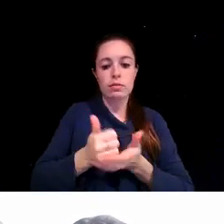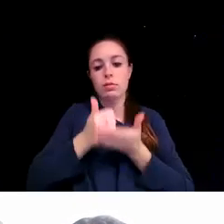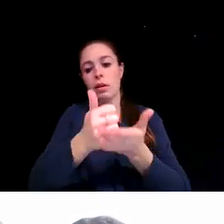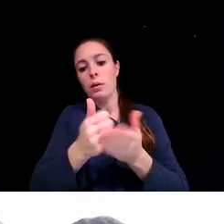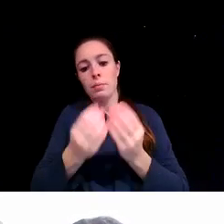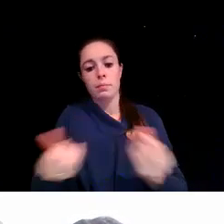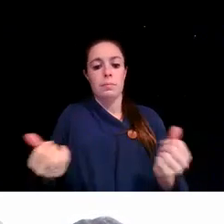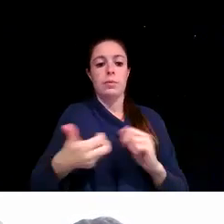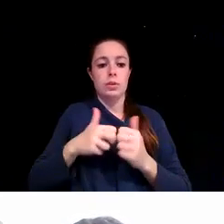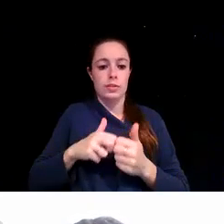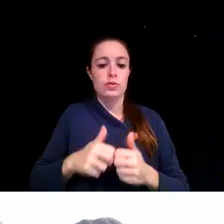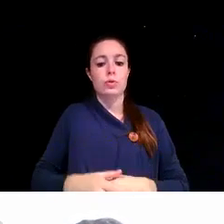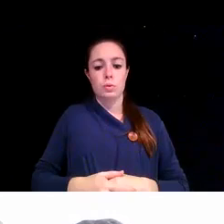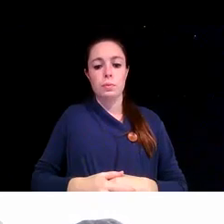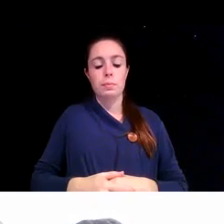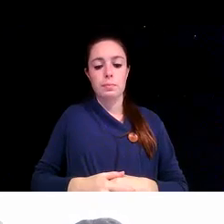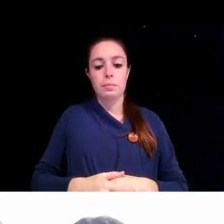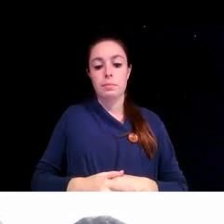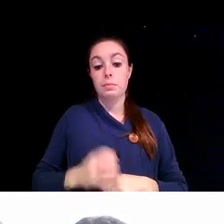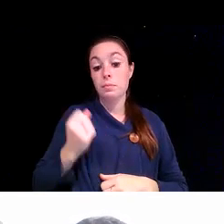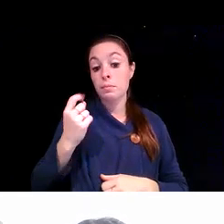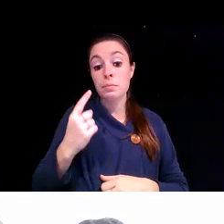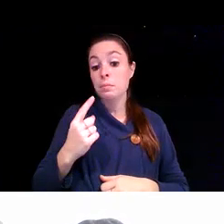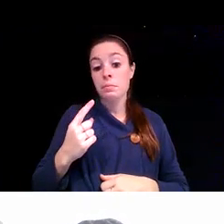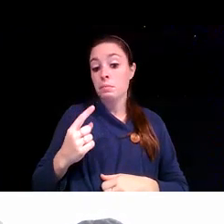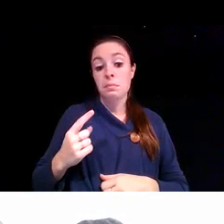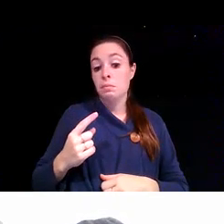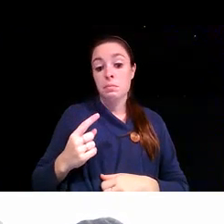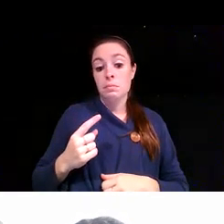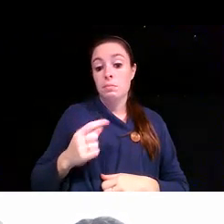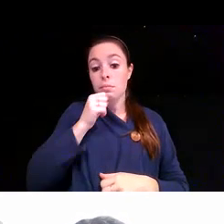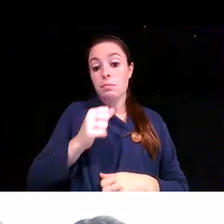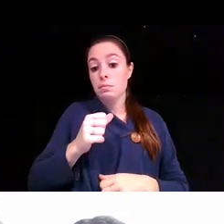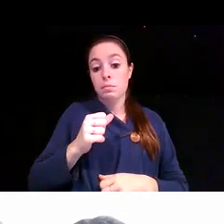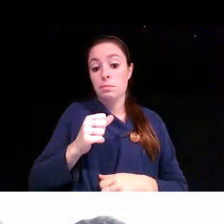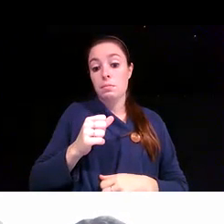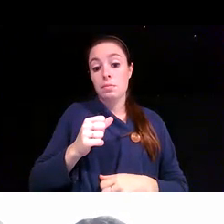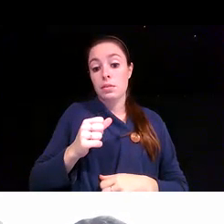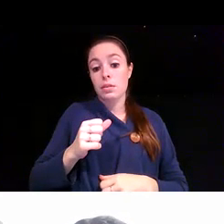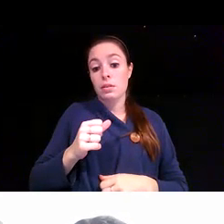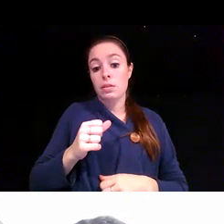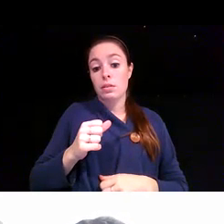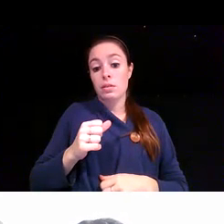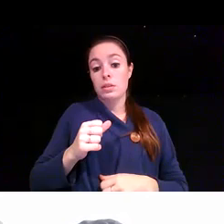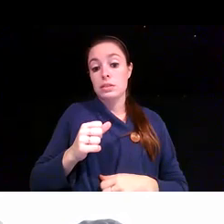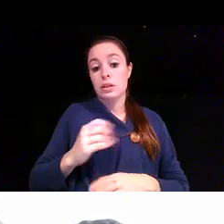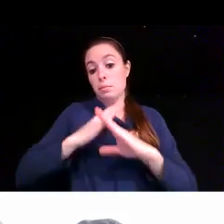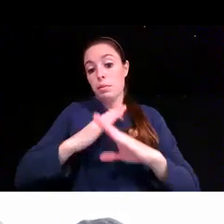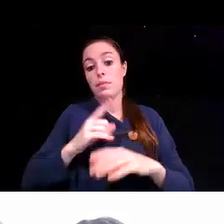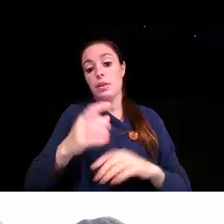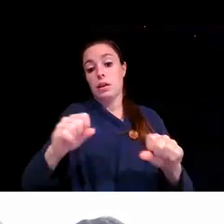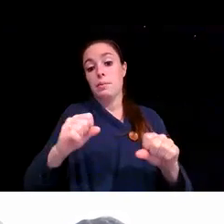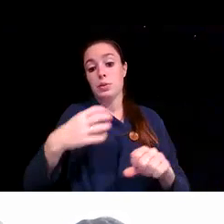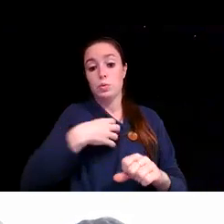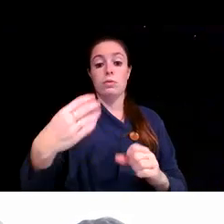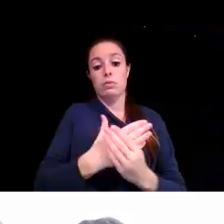issue. Now, this still does not stop you from filing an actual appeal through the marketplace. You can go